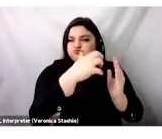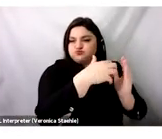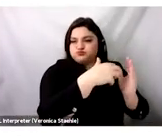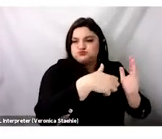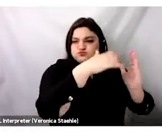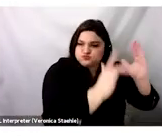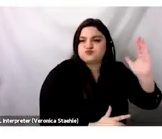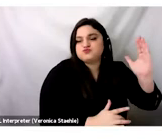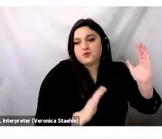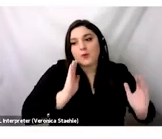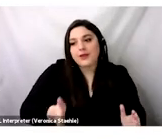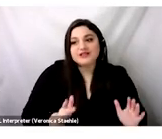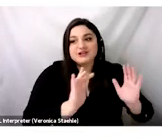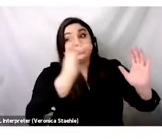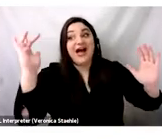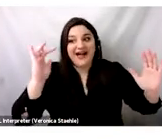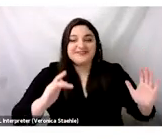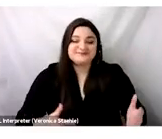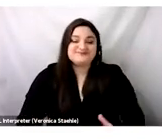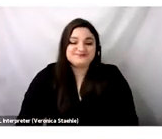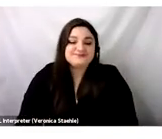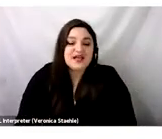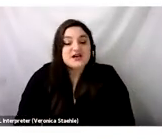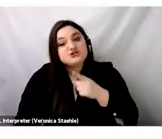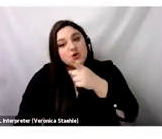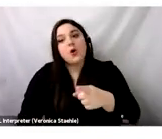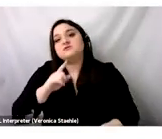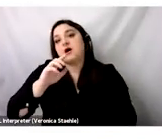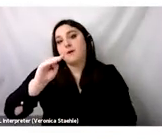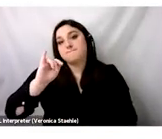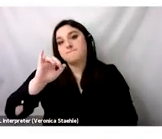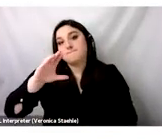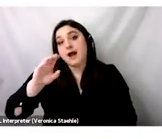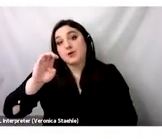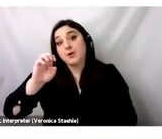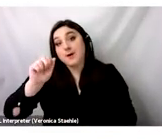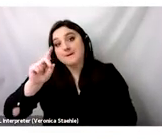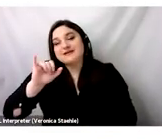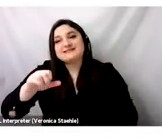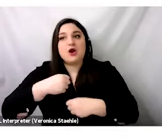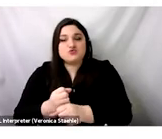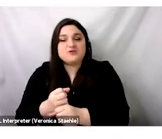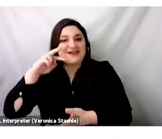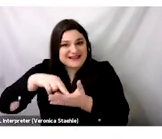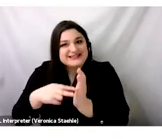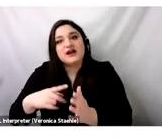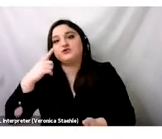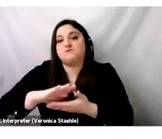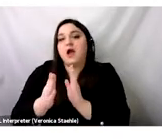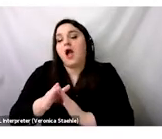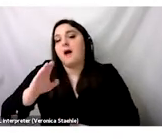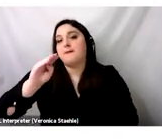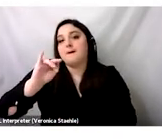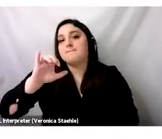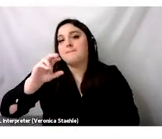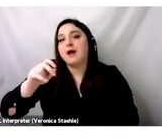primary microplastics. Basically they're produced as microplastics, but then the category that probably a lot of you are familiar with, if you are familiar